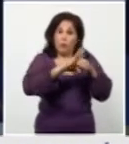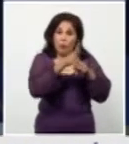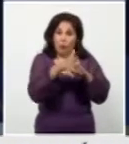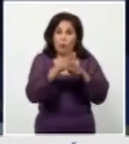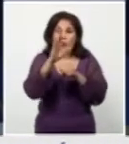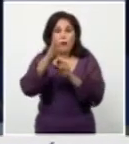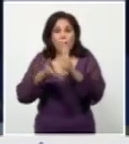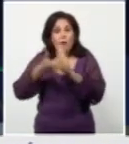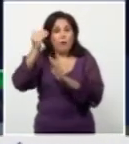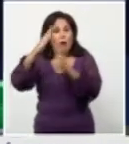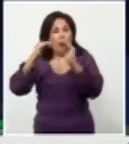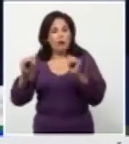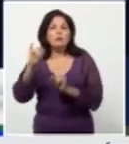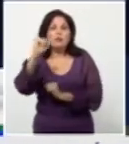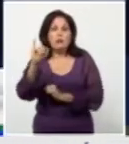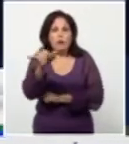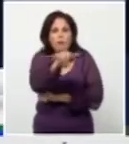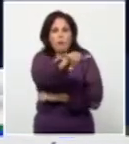total of